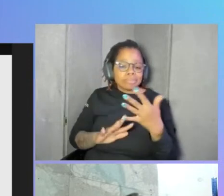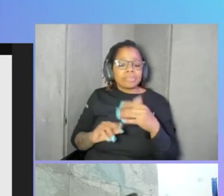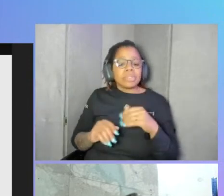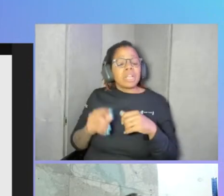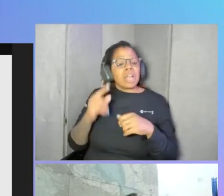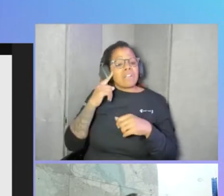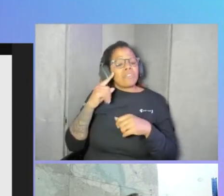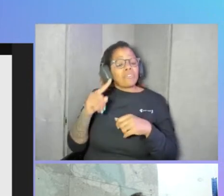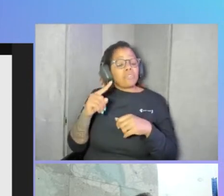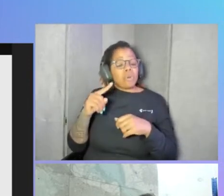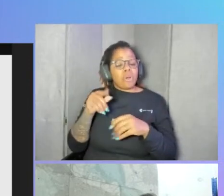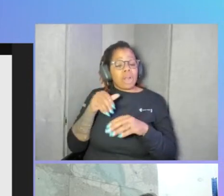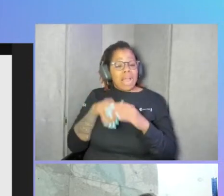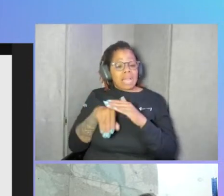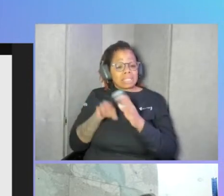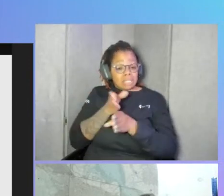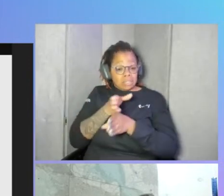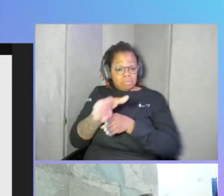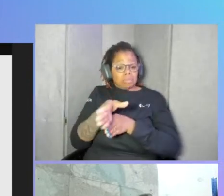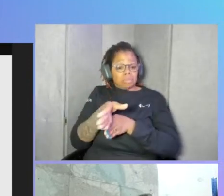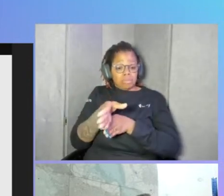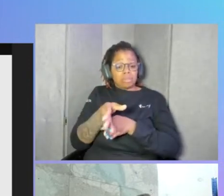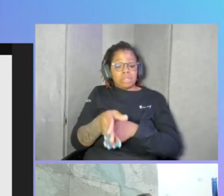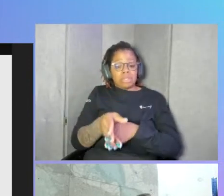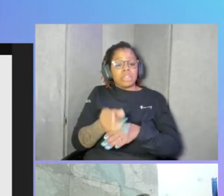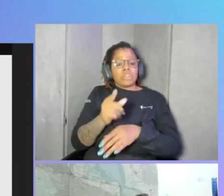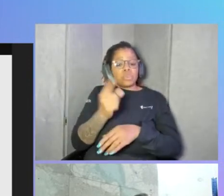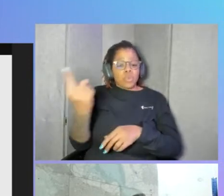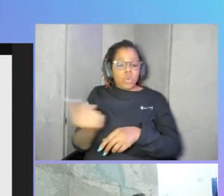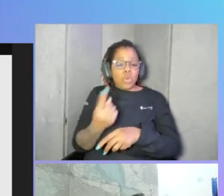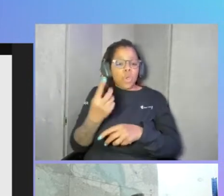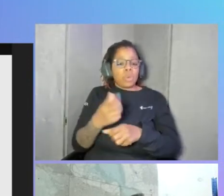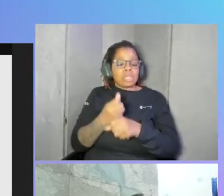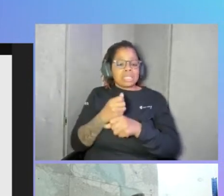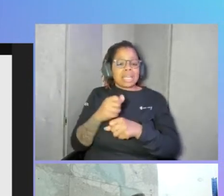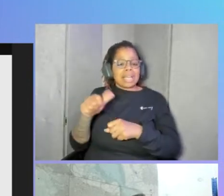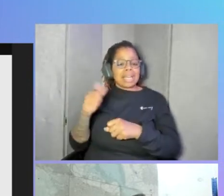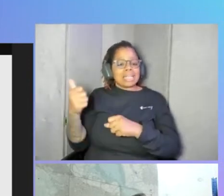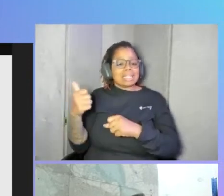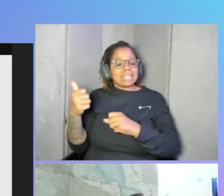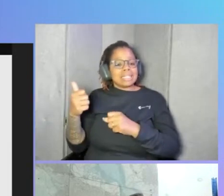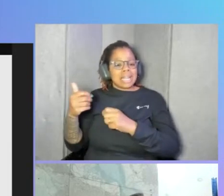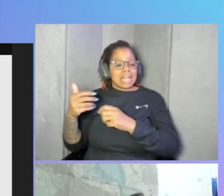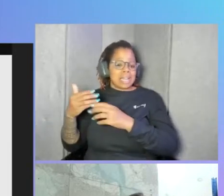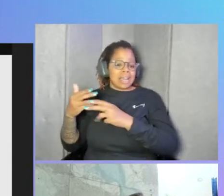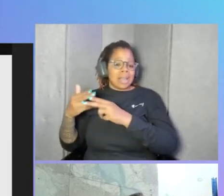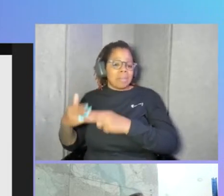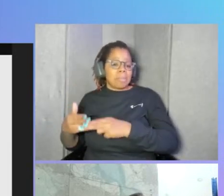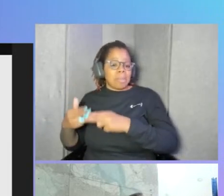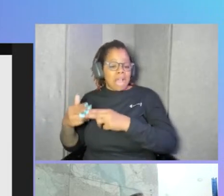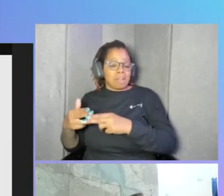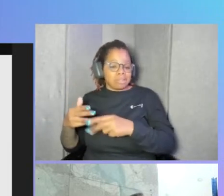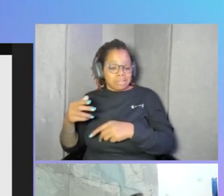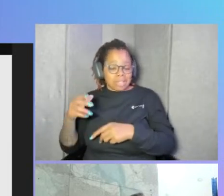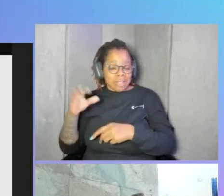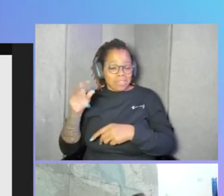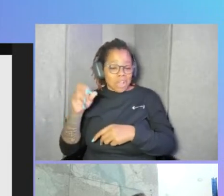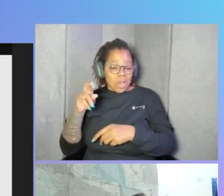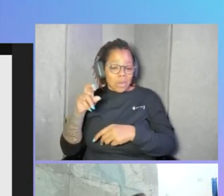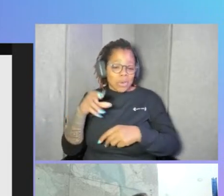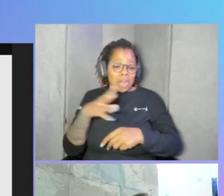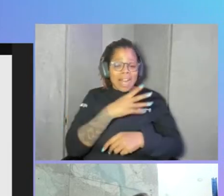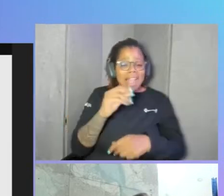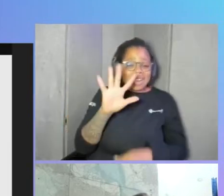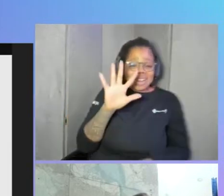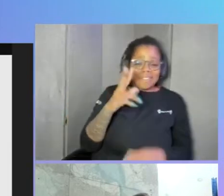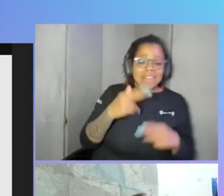of accessibility, you always get 10 pounds of flour and a 5-pound bag, right? And